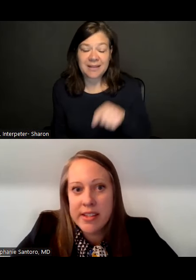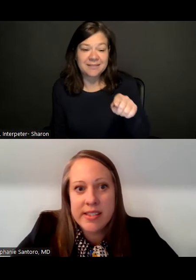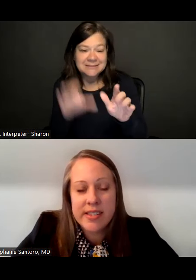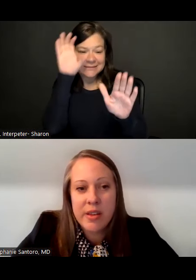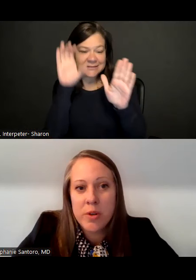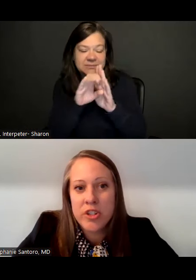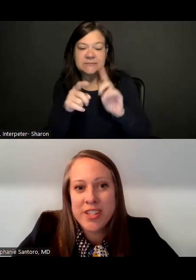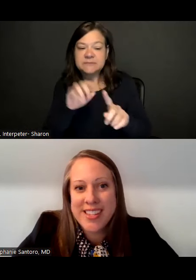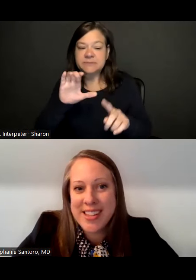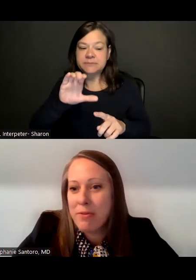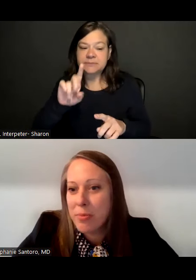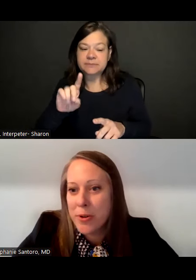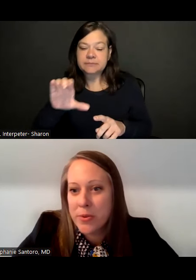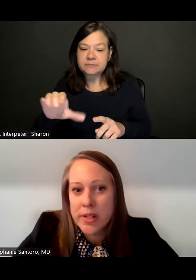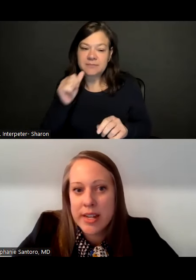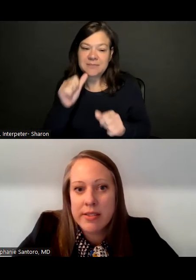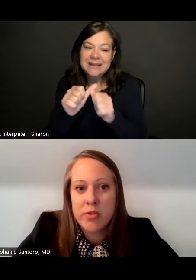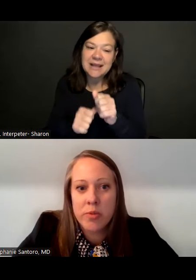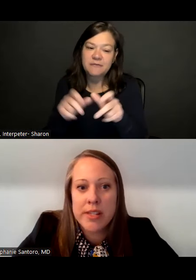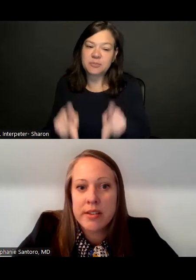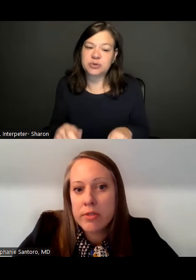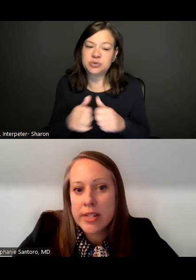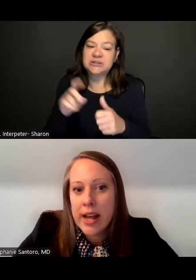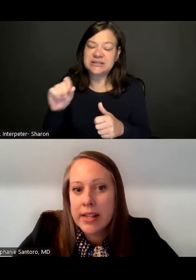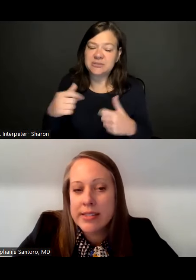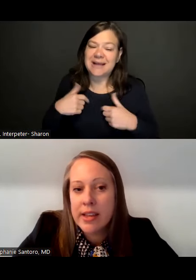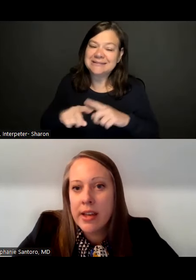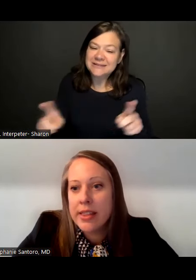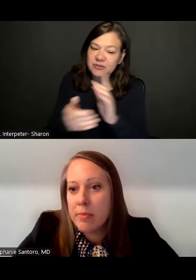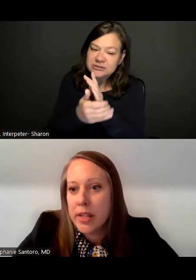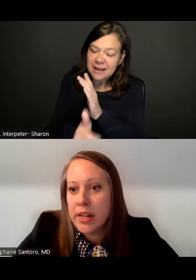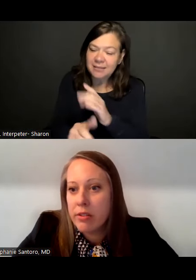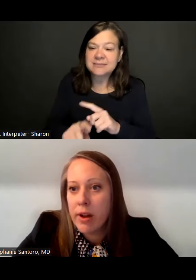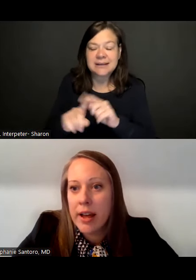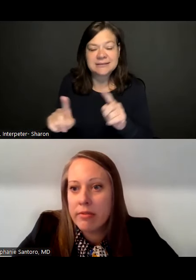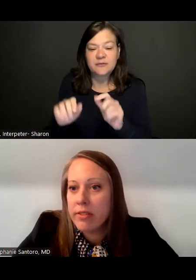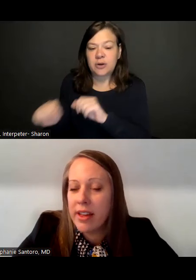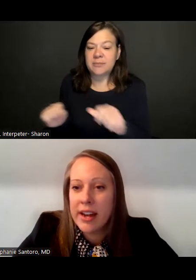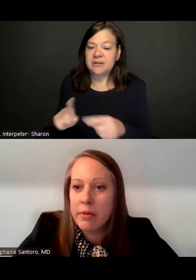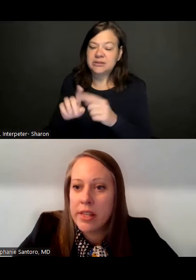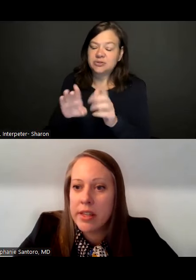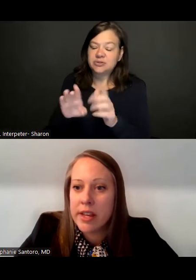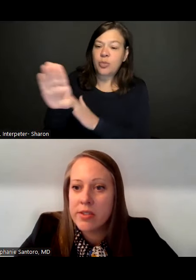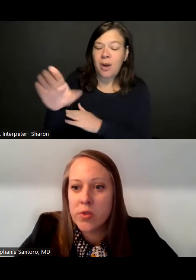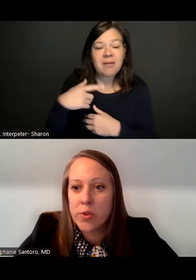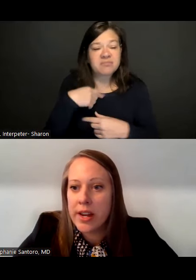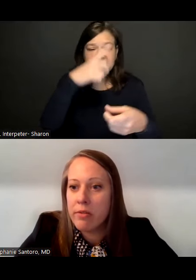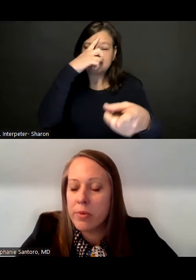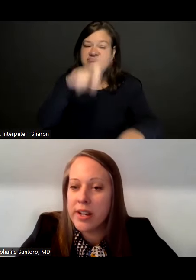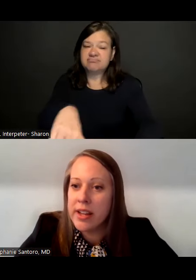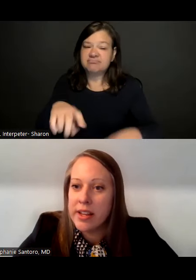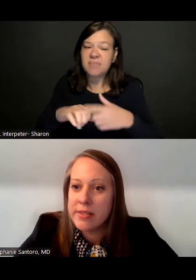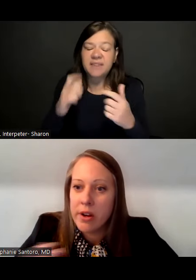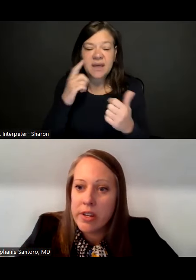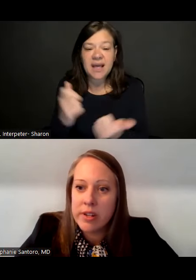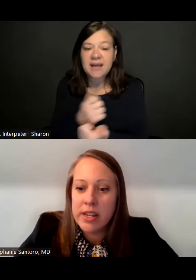the CDC, which says that every person with Down syndrome has different talents and the ability to thrive. And I really think that's true, that